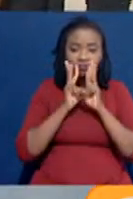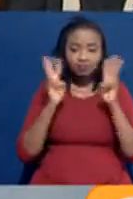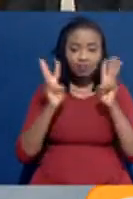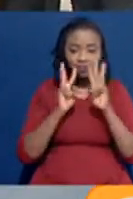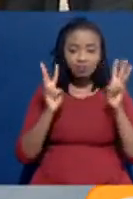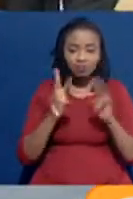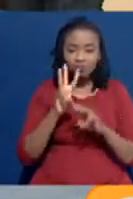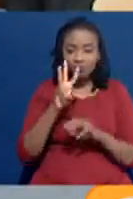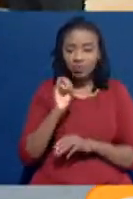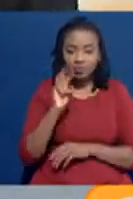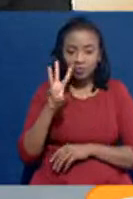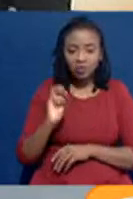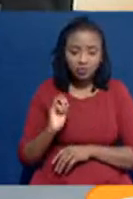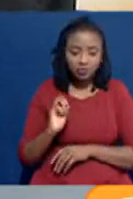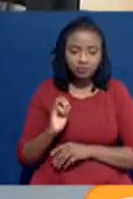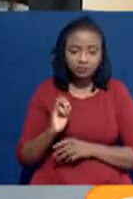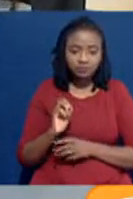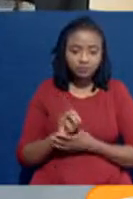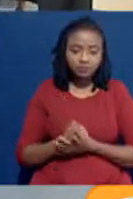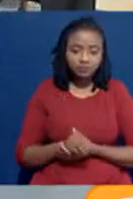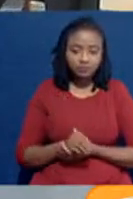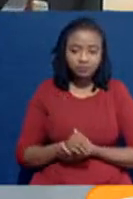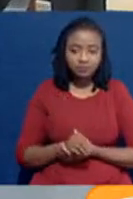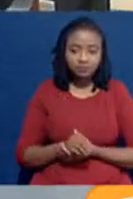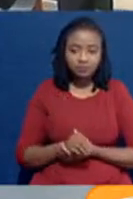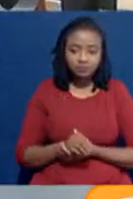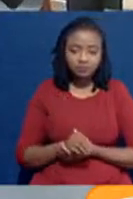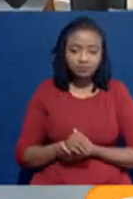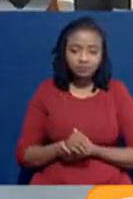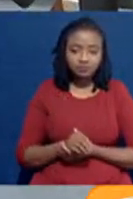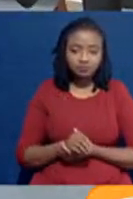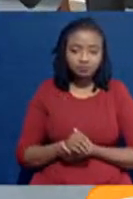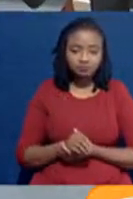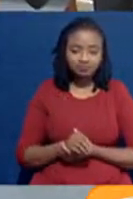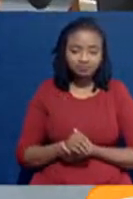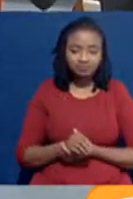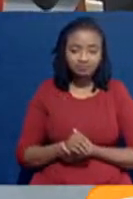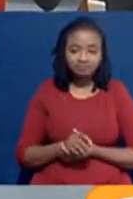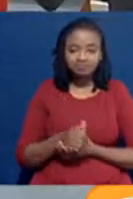Well said. Okay. Yes. Well it's said. Repeated. Yeah. Absolutely. Somebody else who has said the same thing. Going